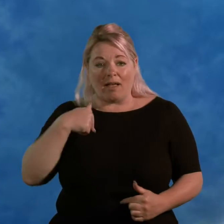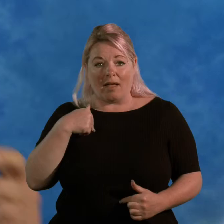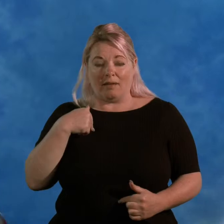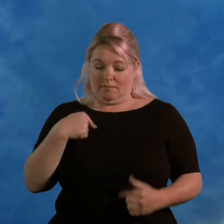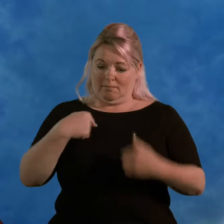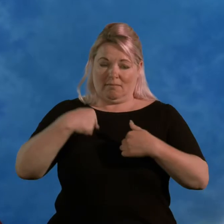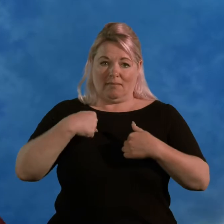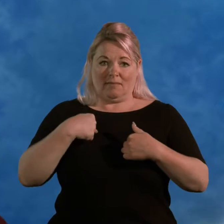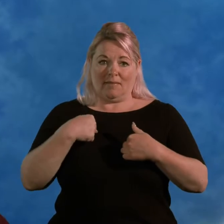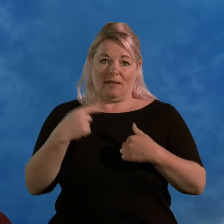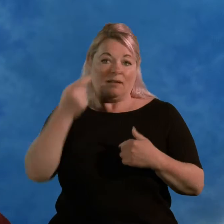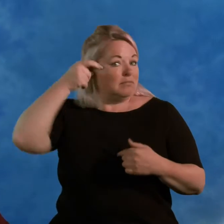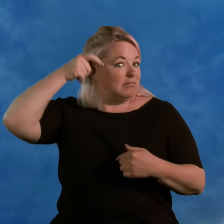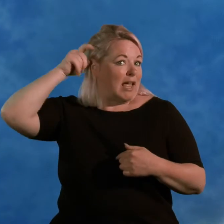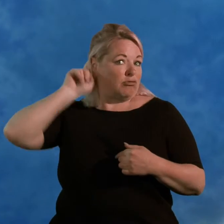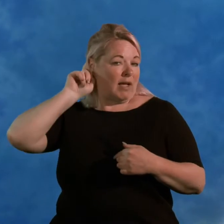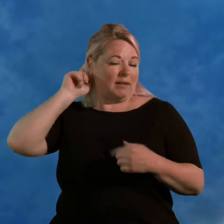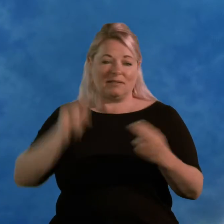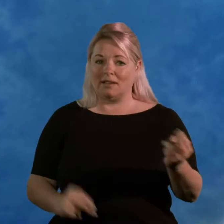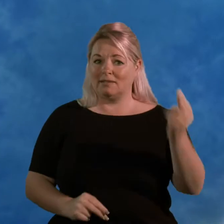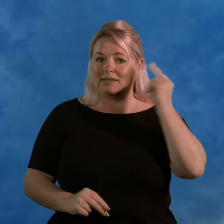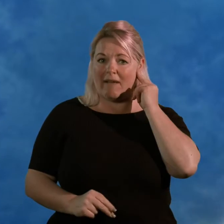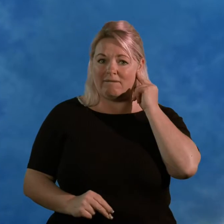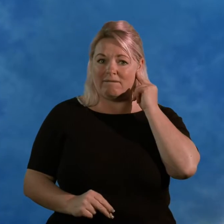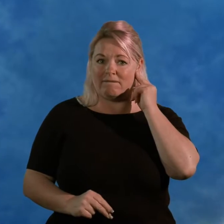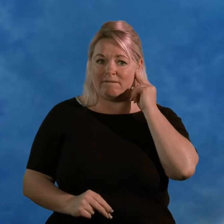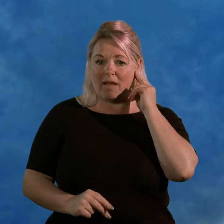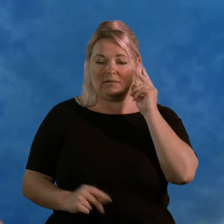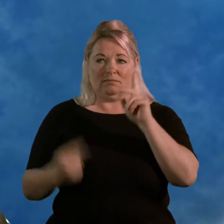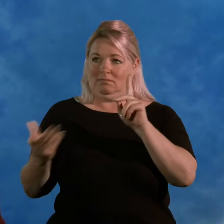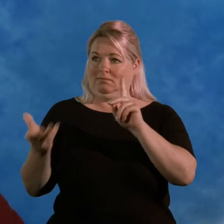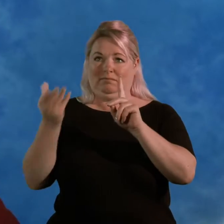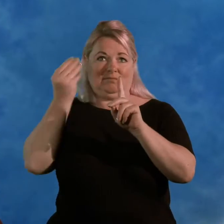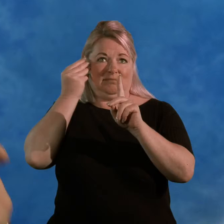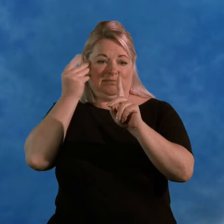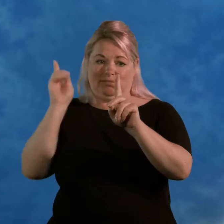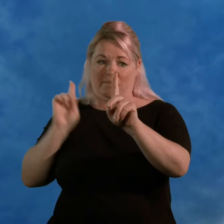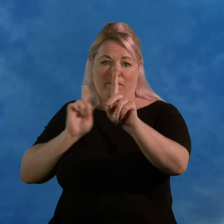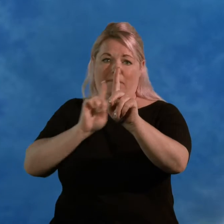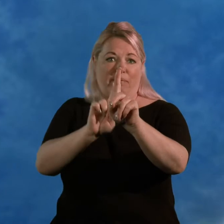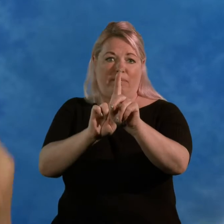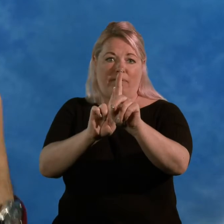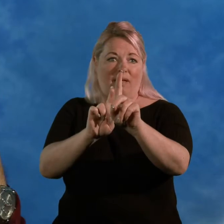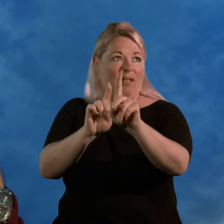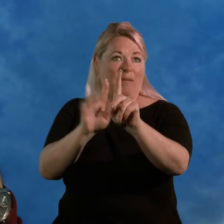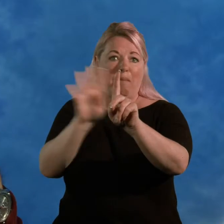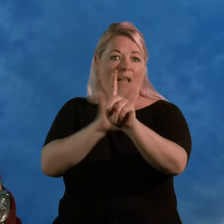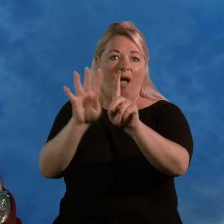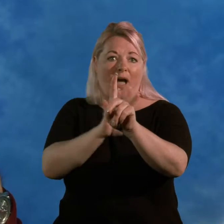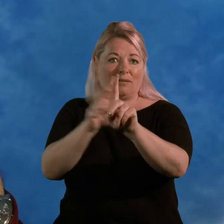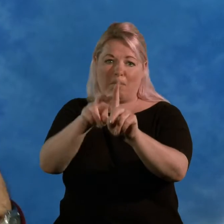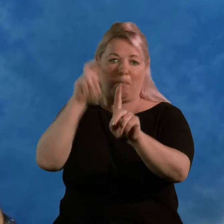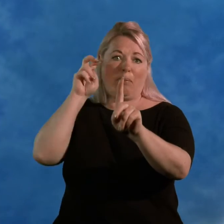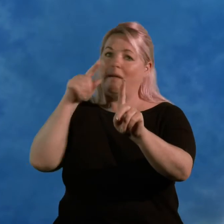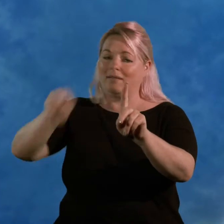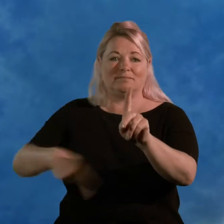the time, all I had was a single hearing aid, no hearing in this ear, and forward-facing microphone, so I couldn't hear anything